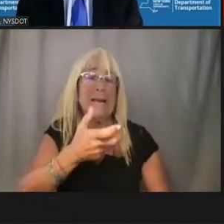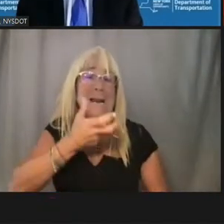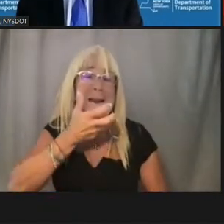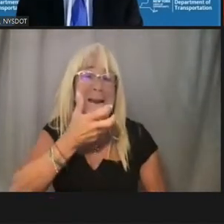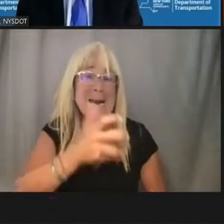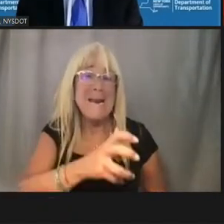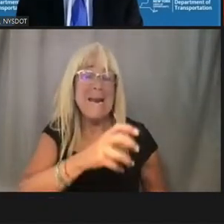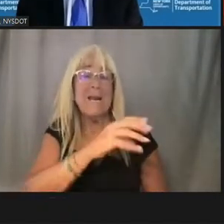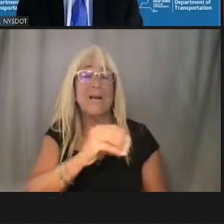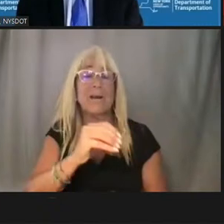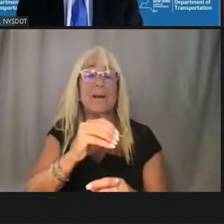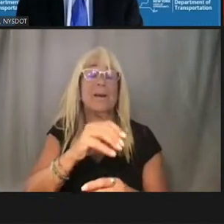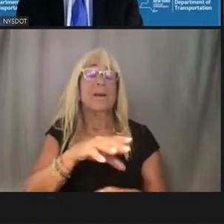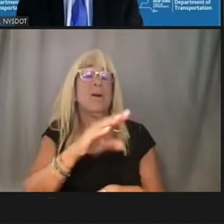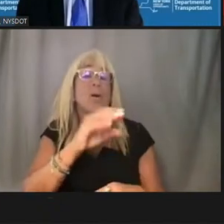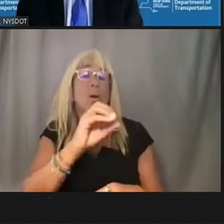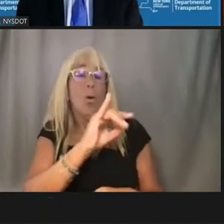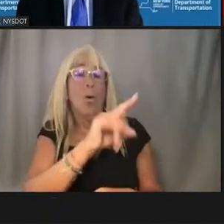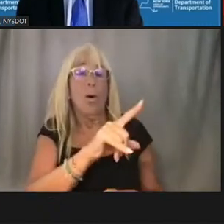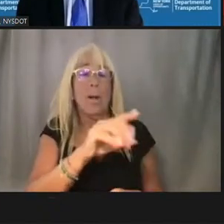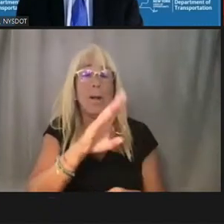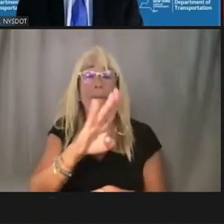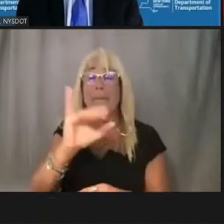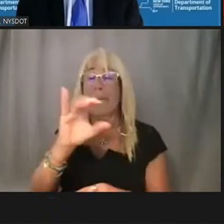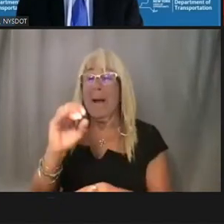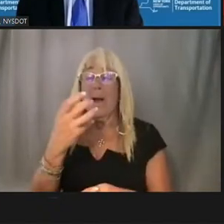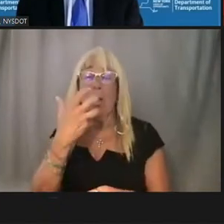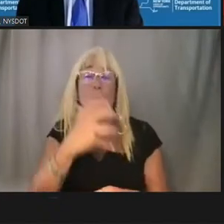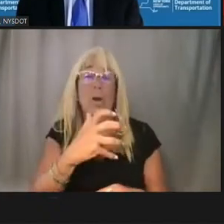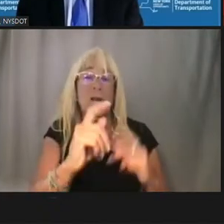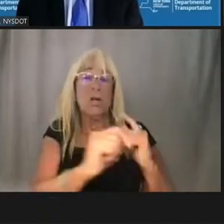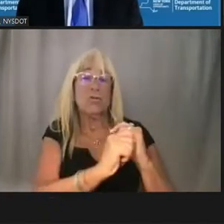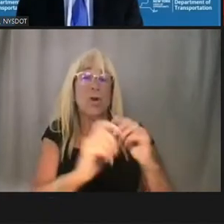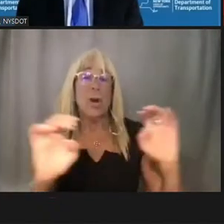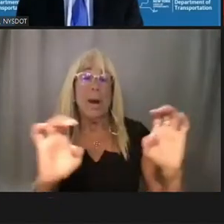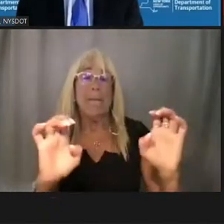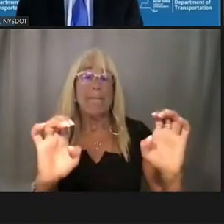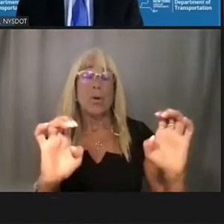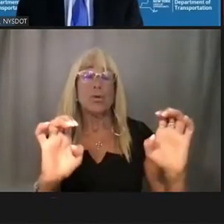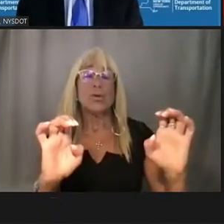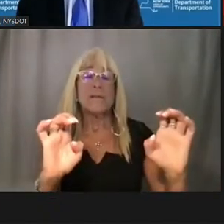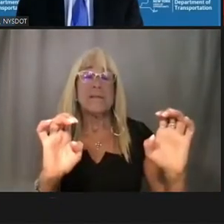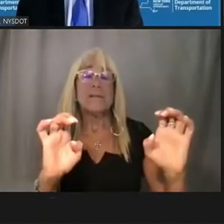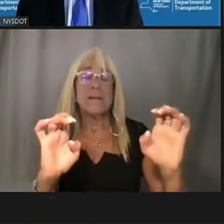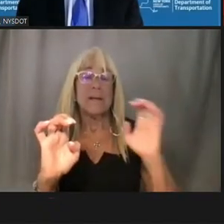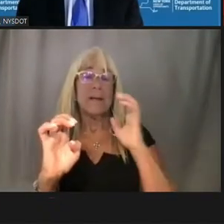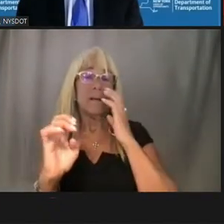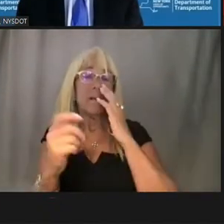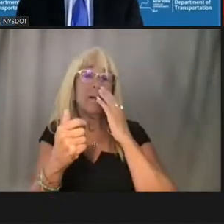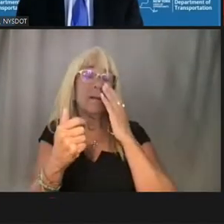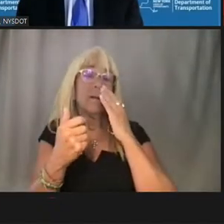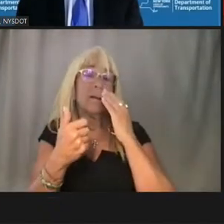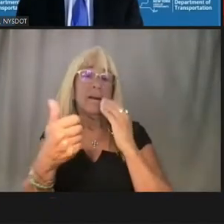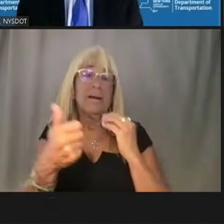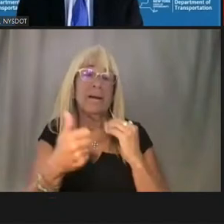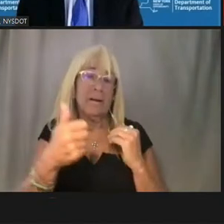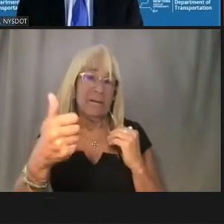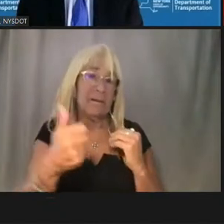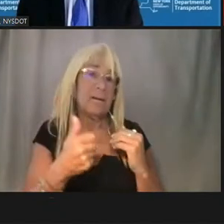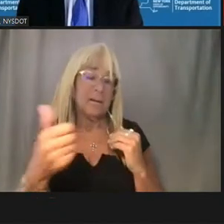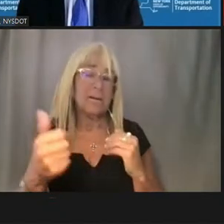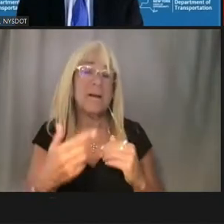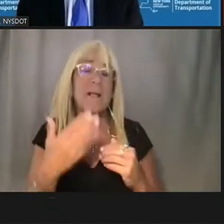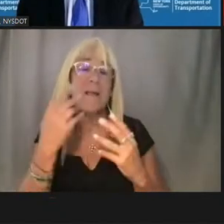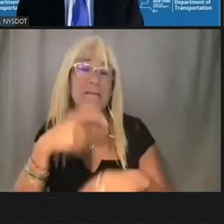bio heat and biodiesel trucks to be considered emergency vehicles for the purposes of the CBD tolling program I thank you for your time